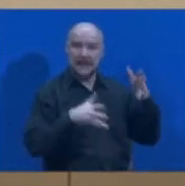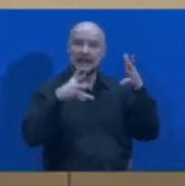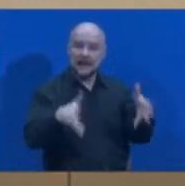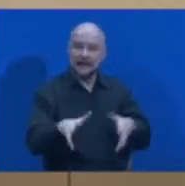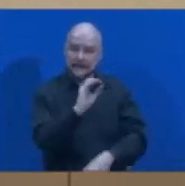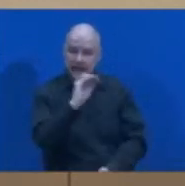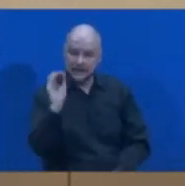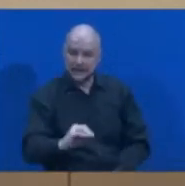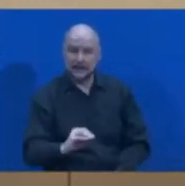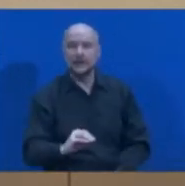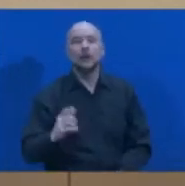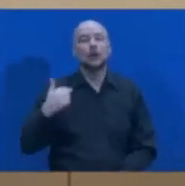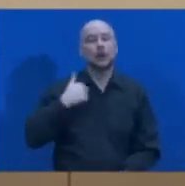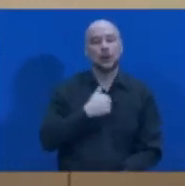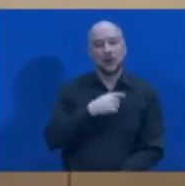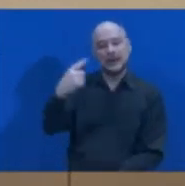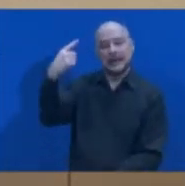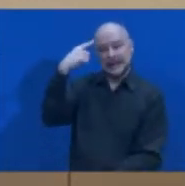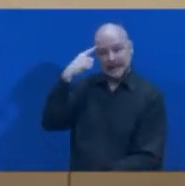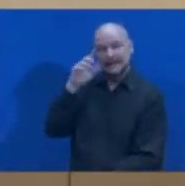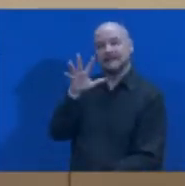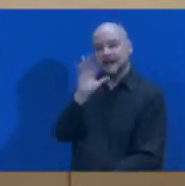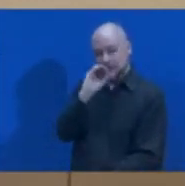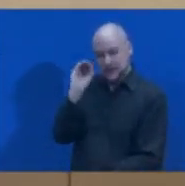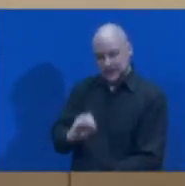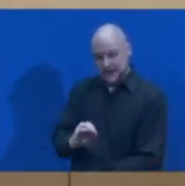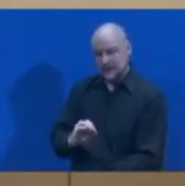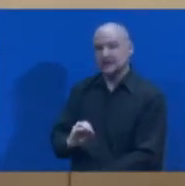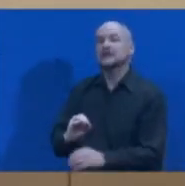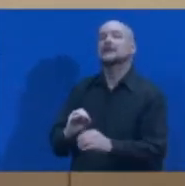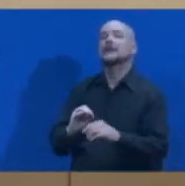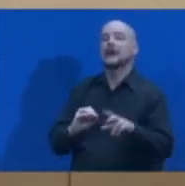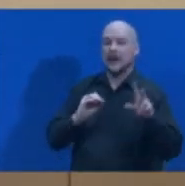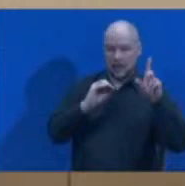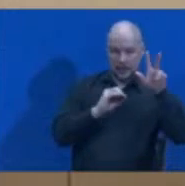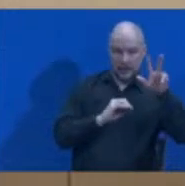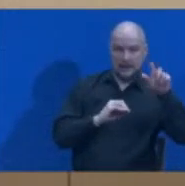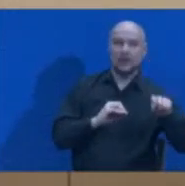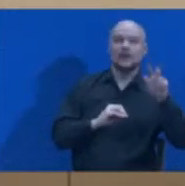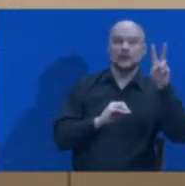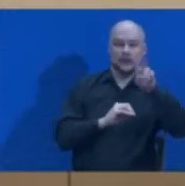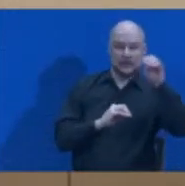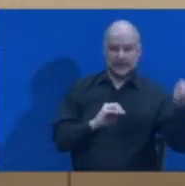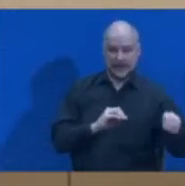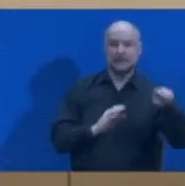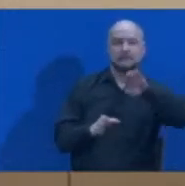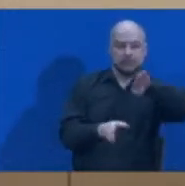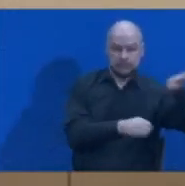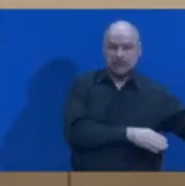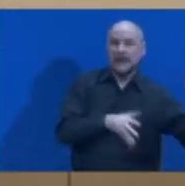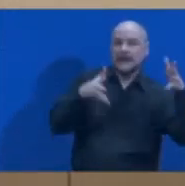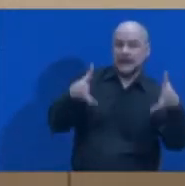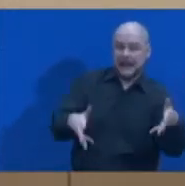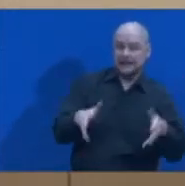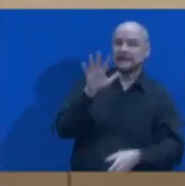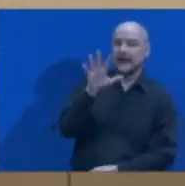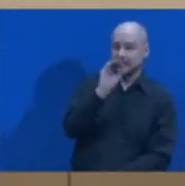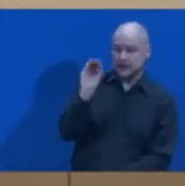population over 30 days. So that's in addition to the 3.2% that have already been tested. Gibby,